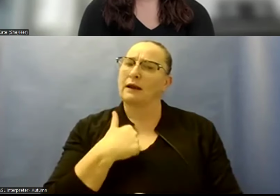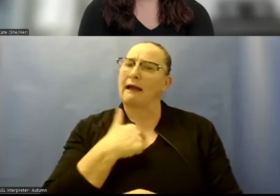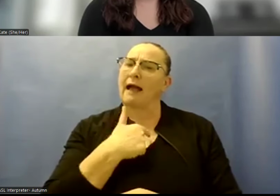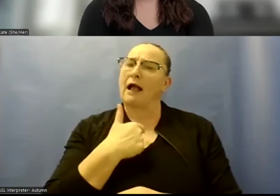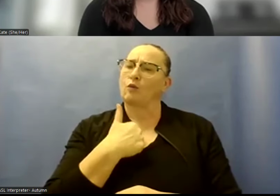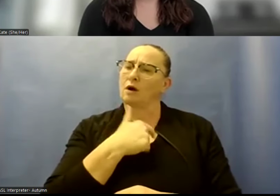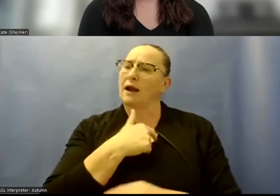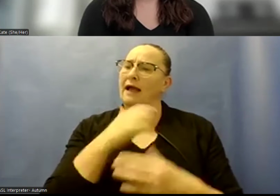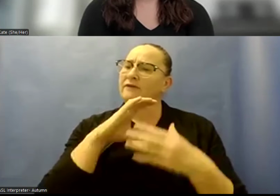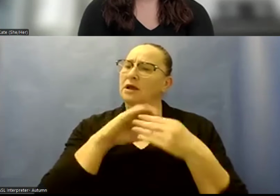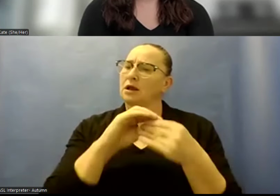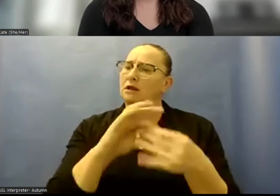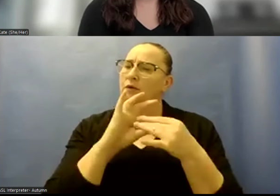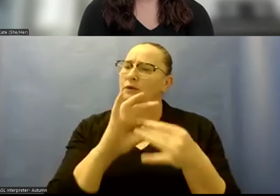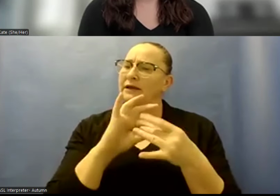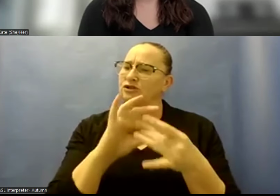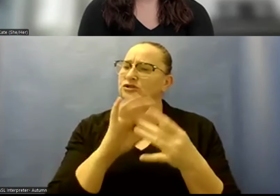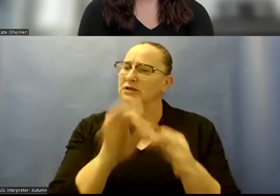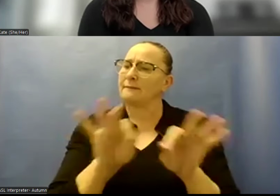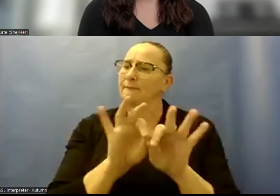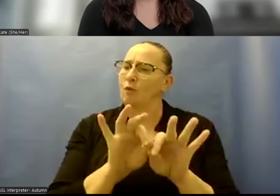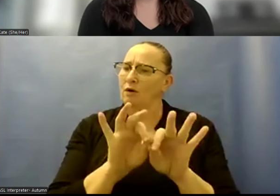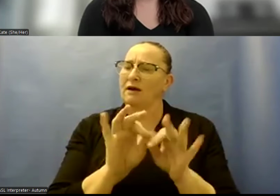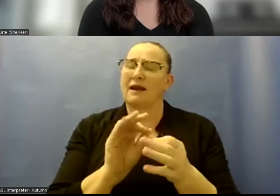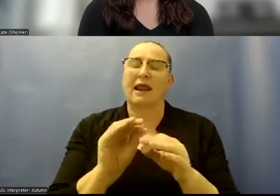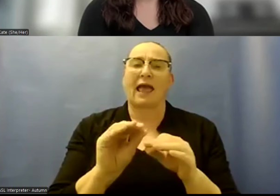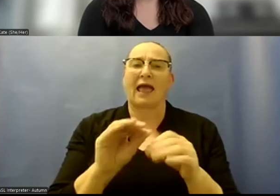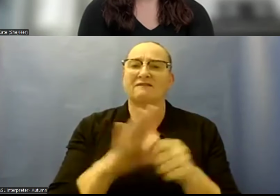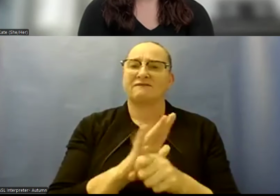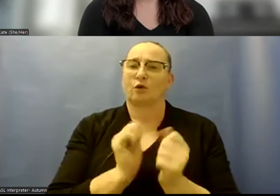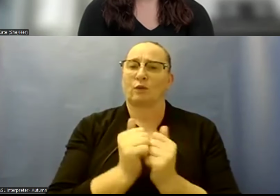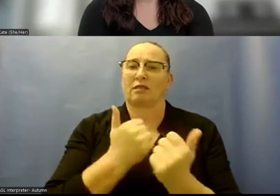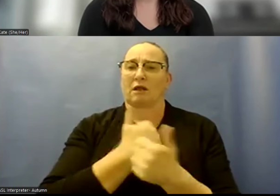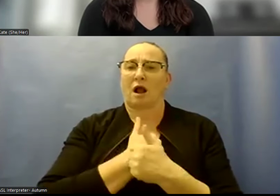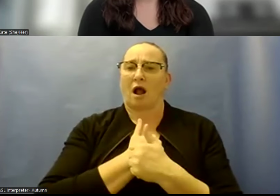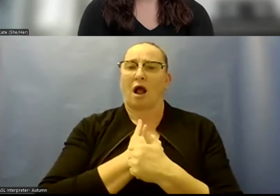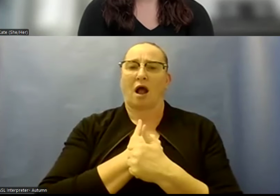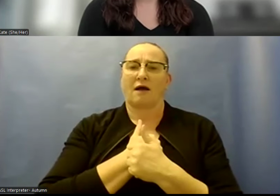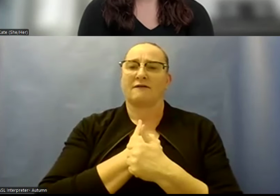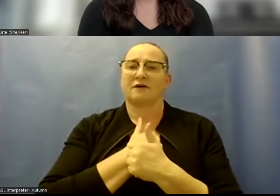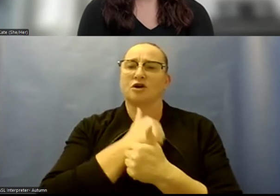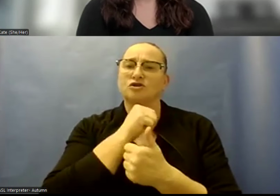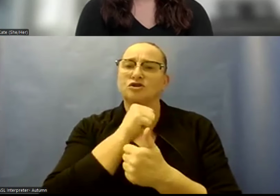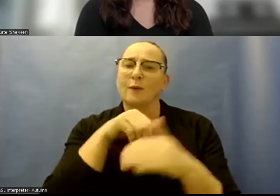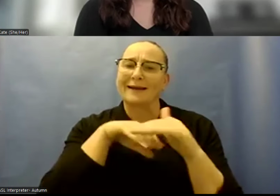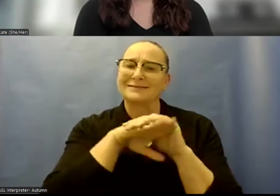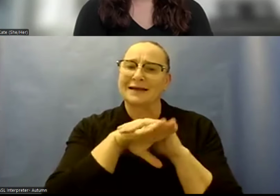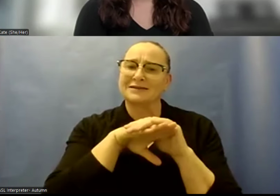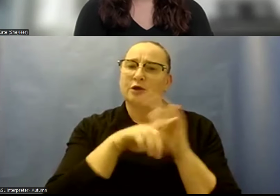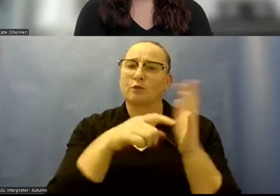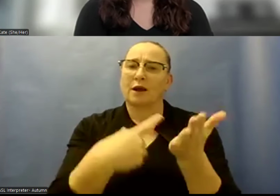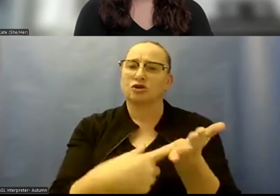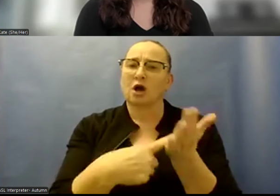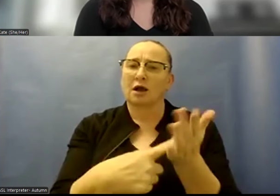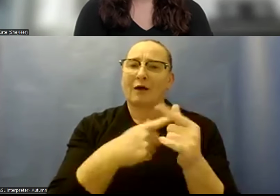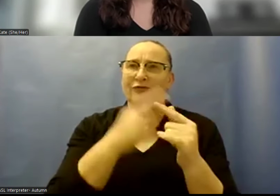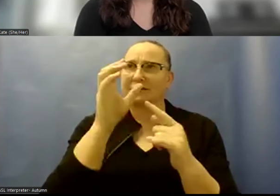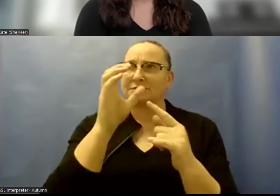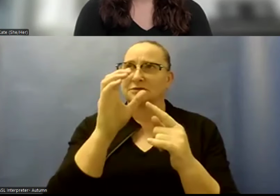are healthy for us and that are filled with love. And I think when it comes to just accessibility when talking about these